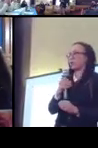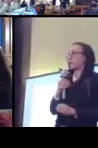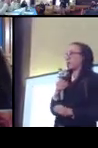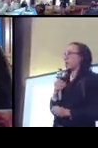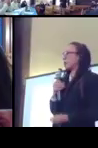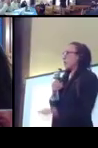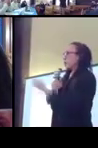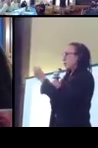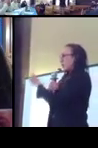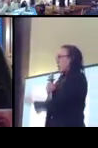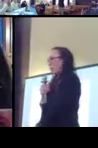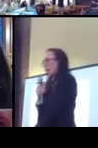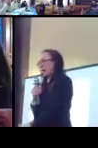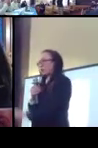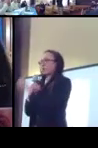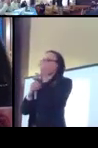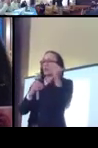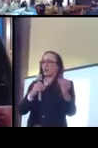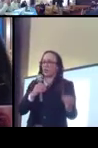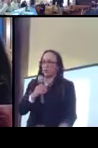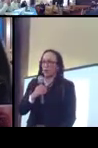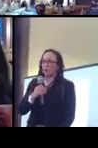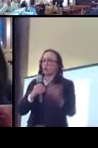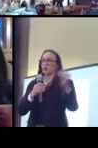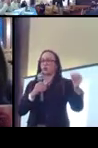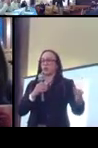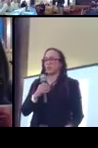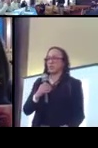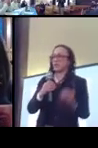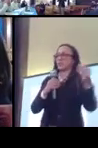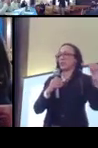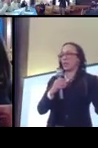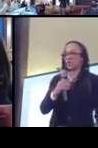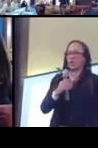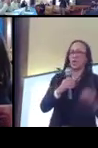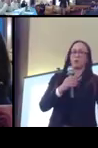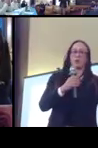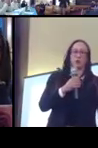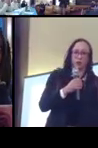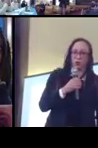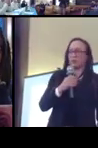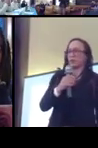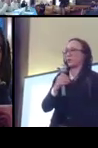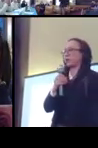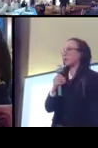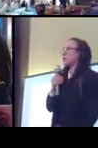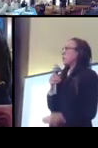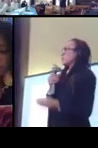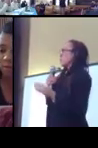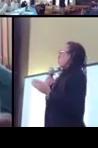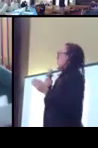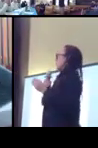about economic development. You couldn't think about housing without thinking about schools and safety and jobs and workforce